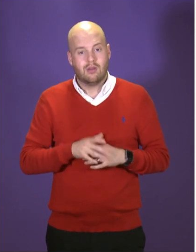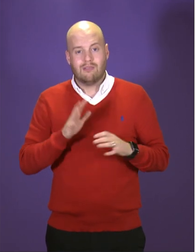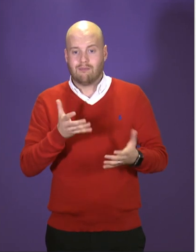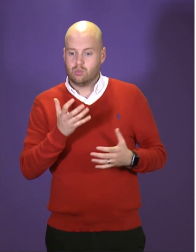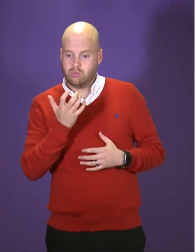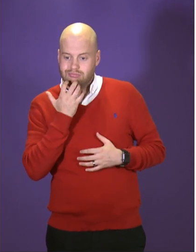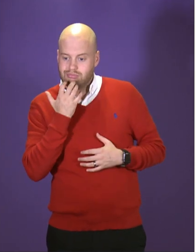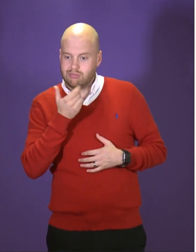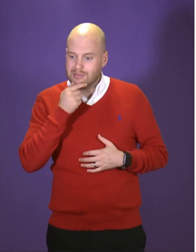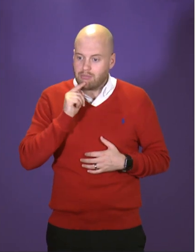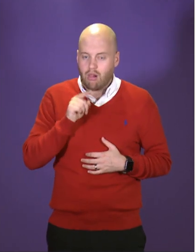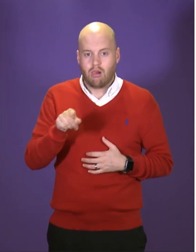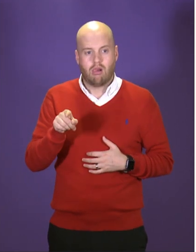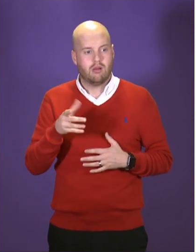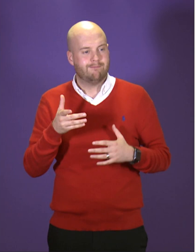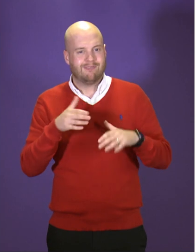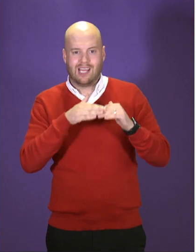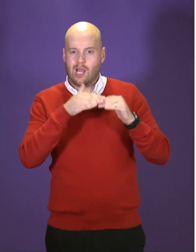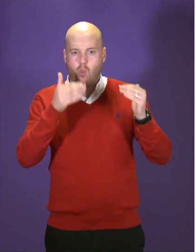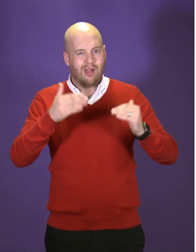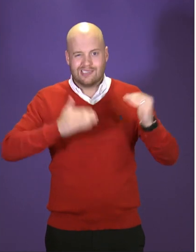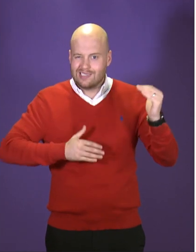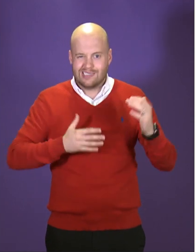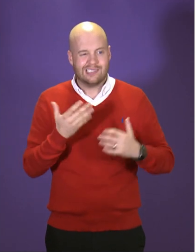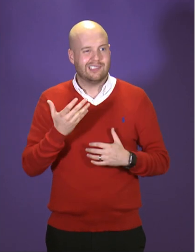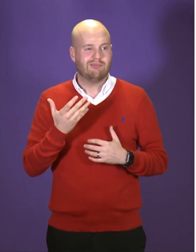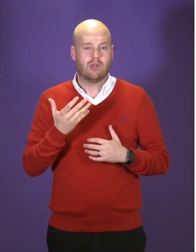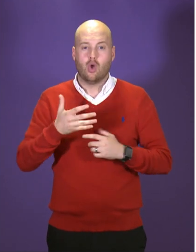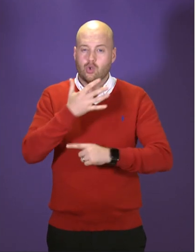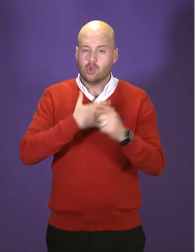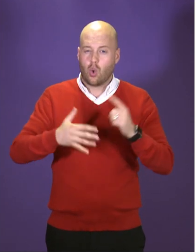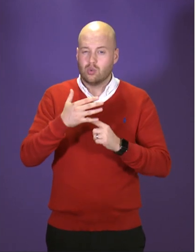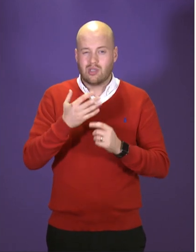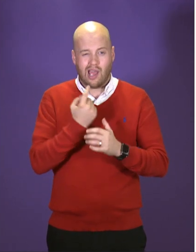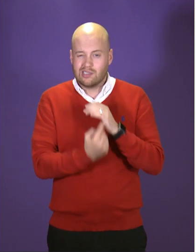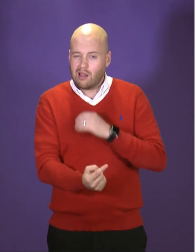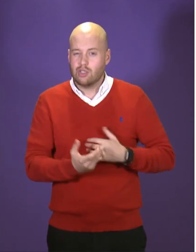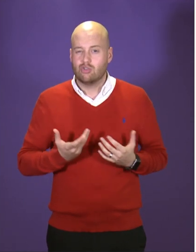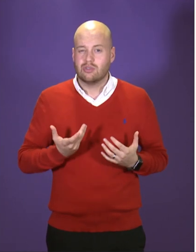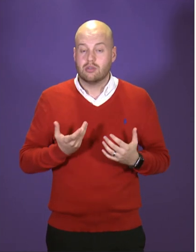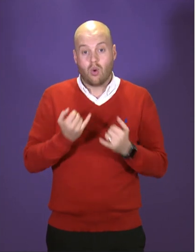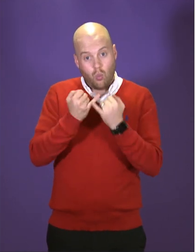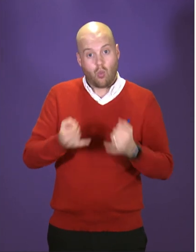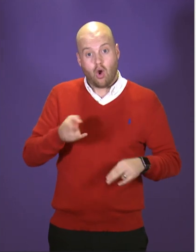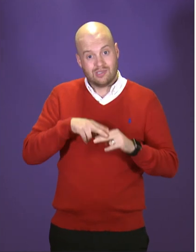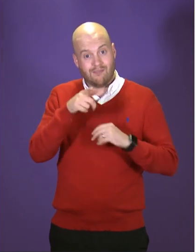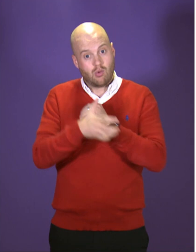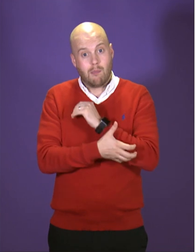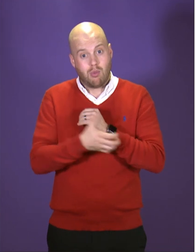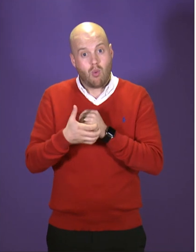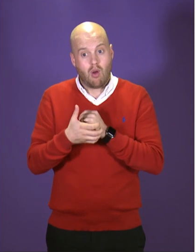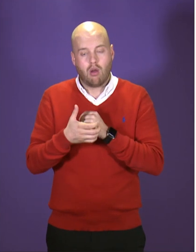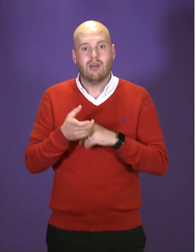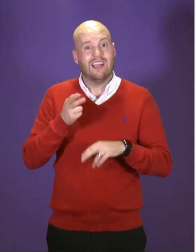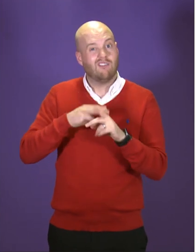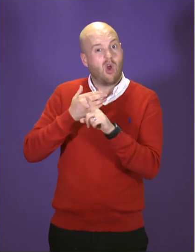people, inequalities across society, the social isolation of individuals, worse if you're poor, exacerbated if you're